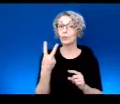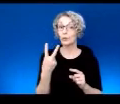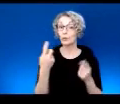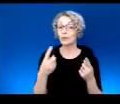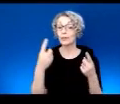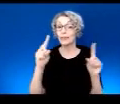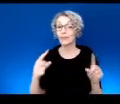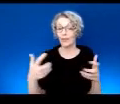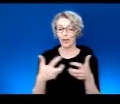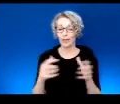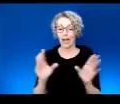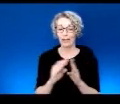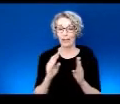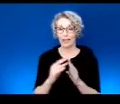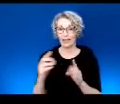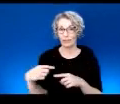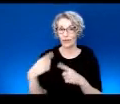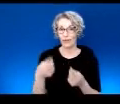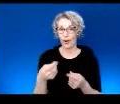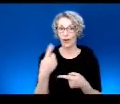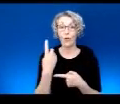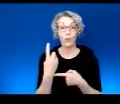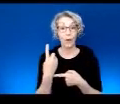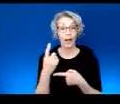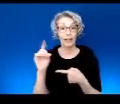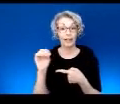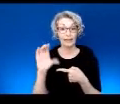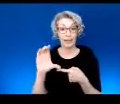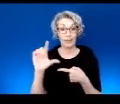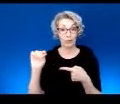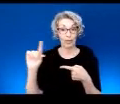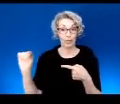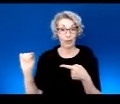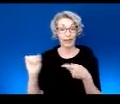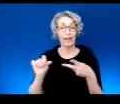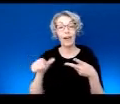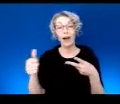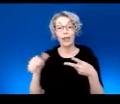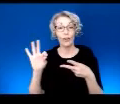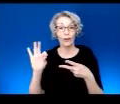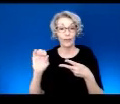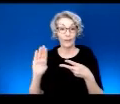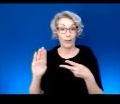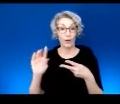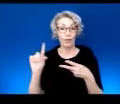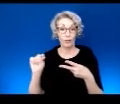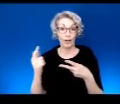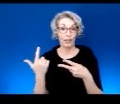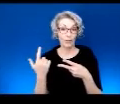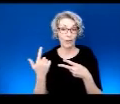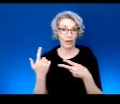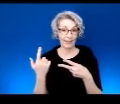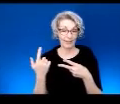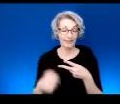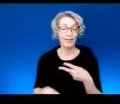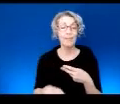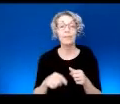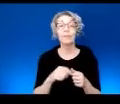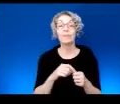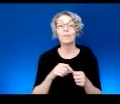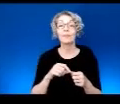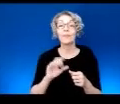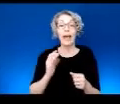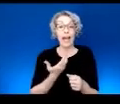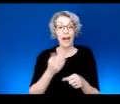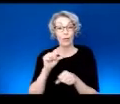far, one in December of 2020 and the other in February 20 of 21. Our Working